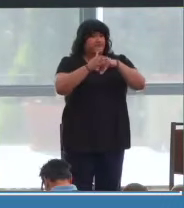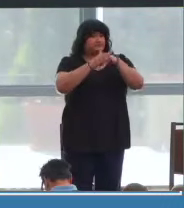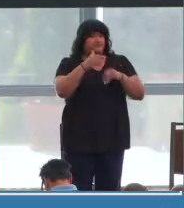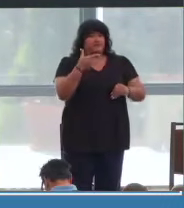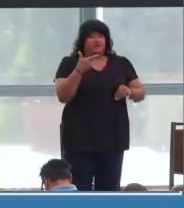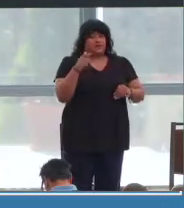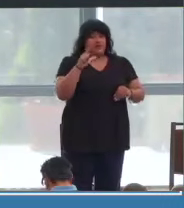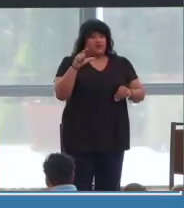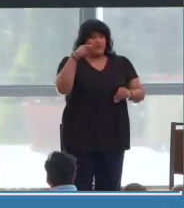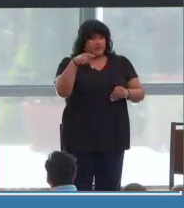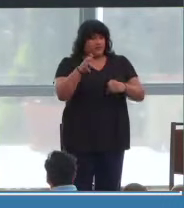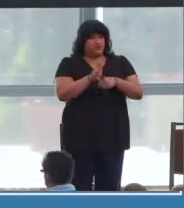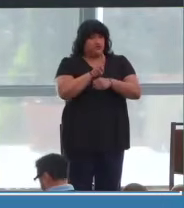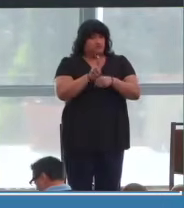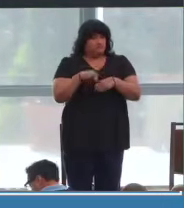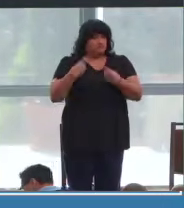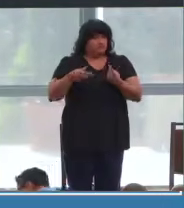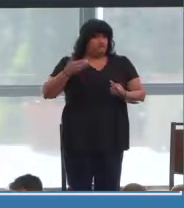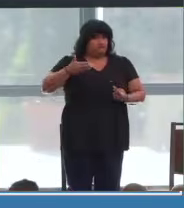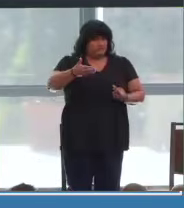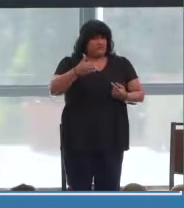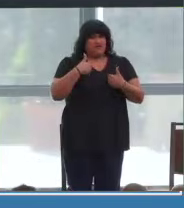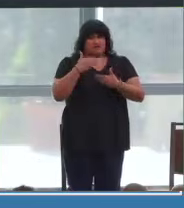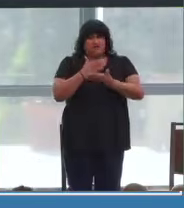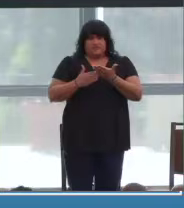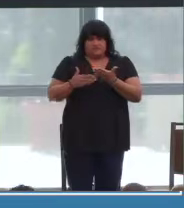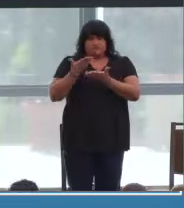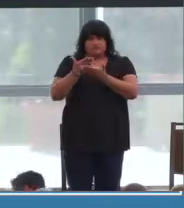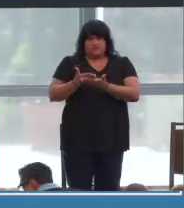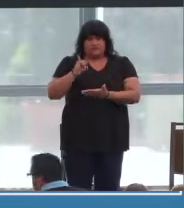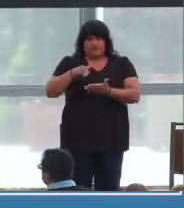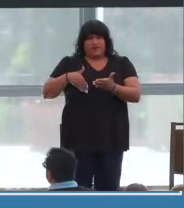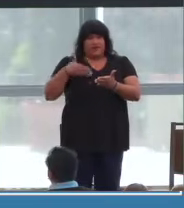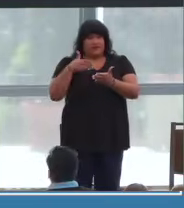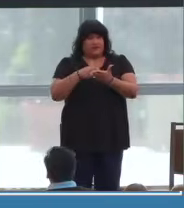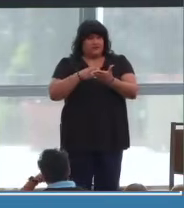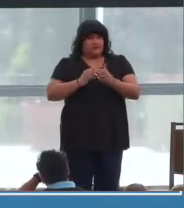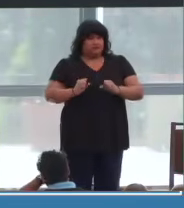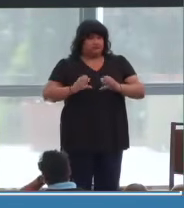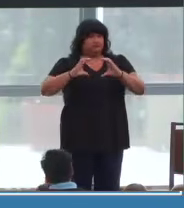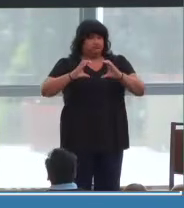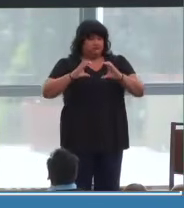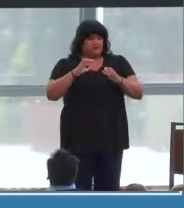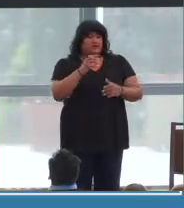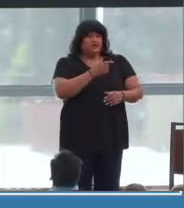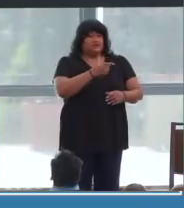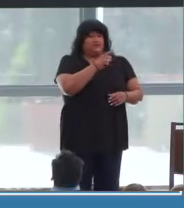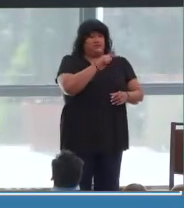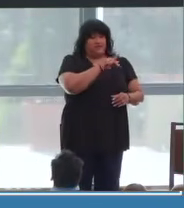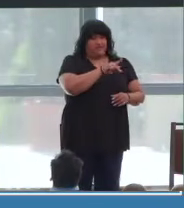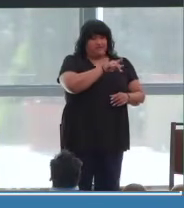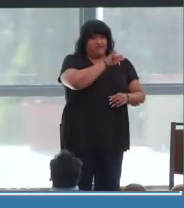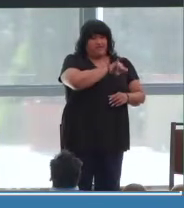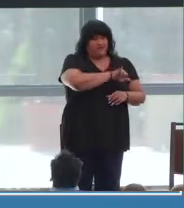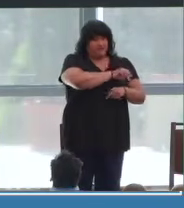GLP usage, and there is some evidence that these are anti-inflammatory. And GLPs act on the